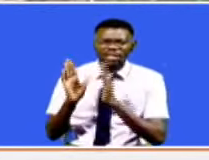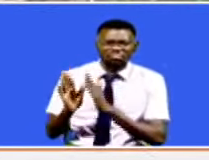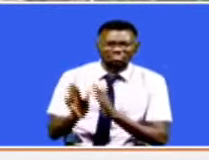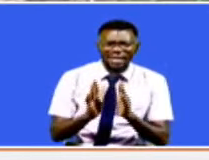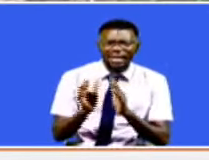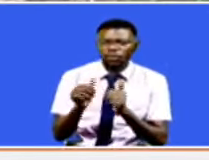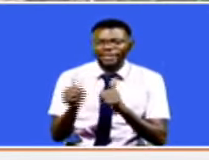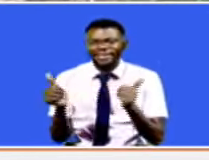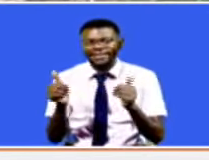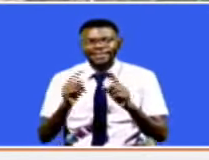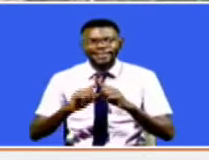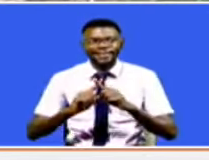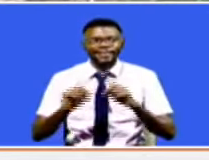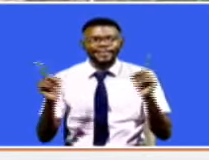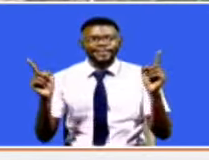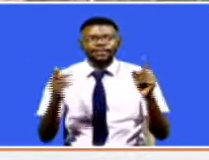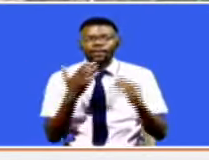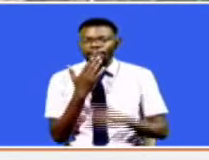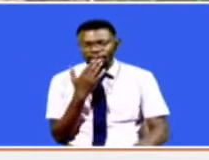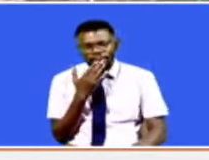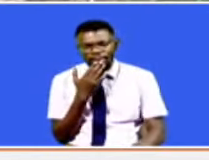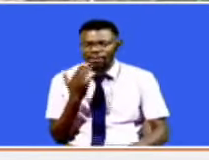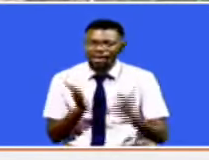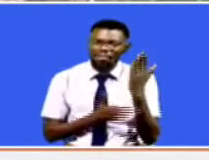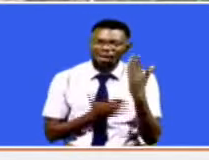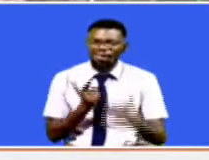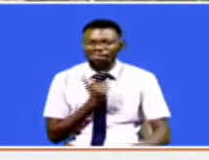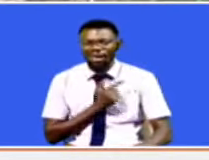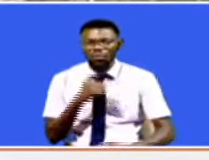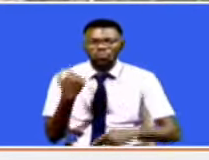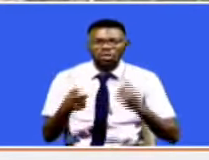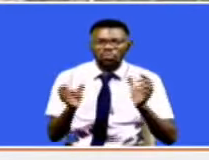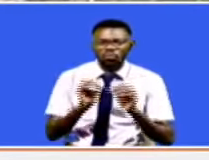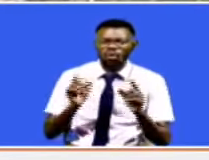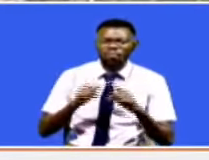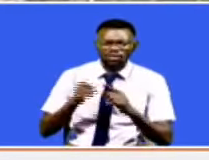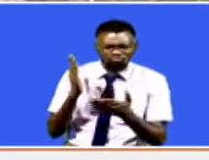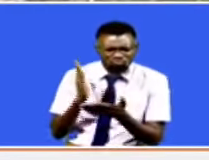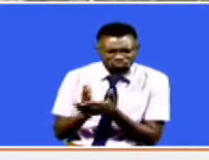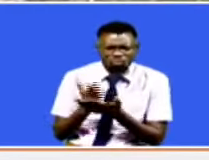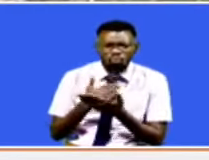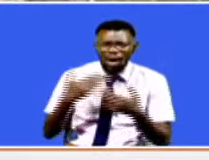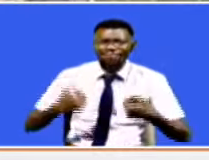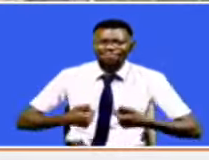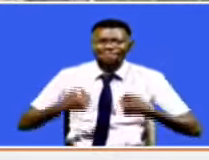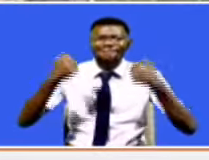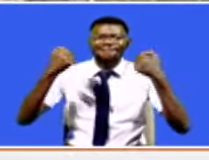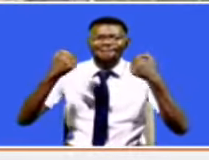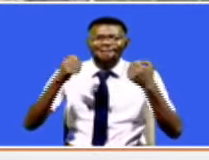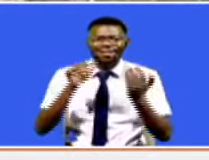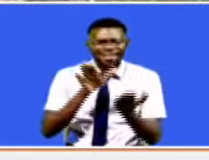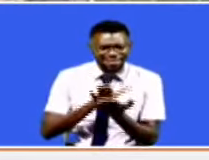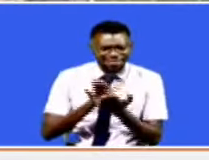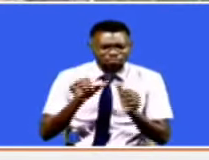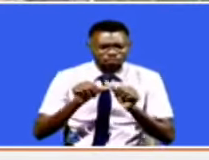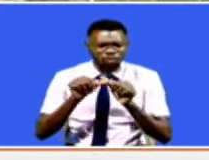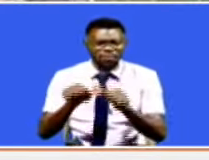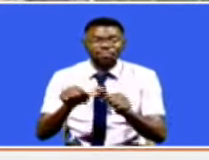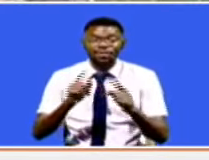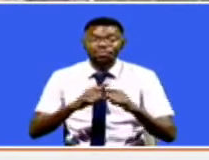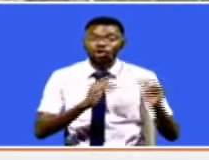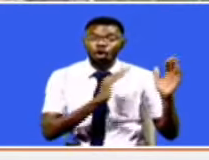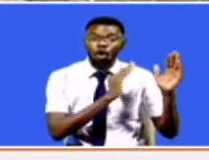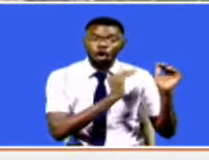but it was hard luck that we didn't win, but we really wanted to retain the trophy. And hopefully we shall come